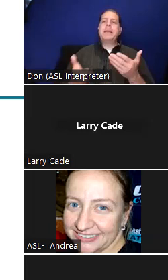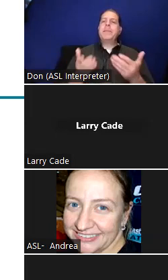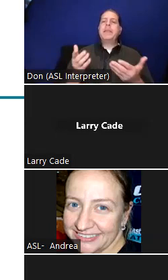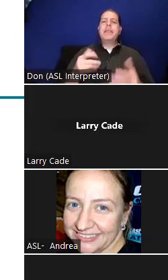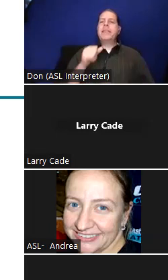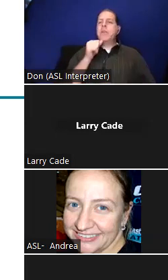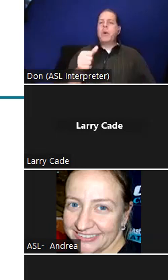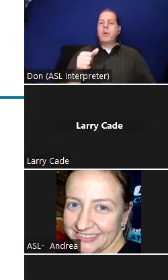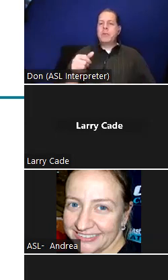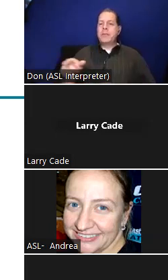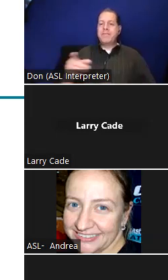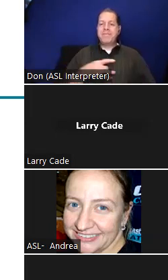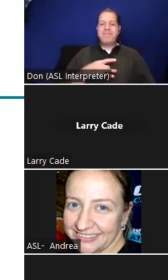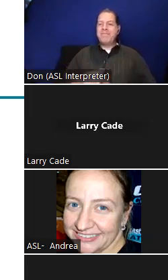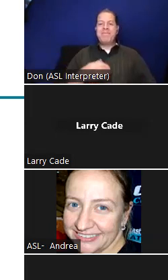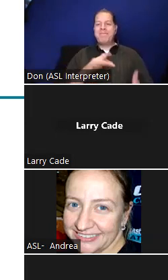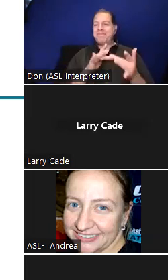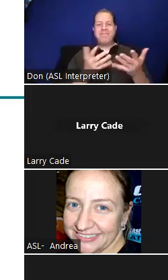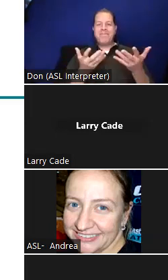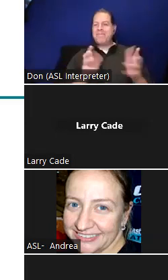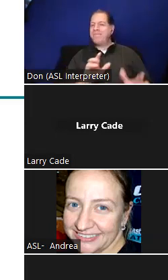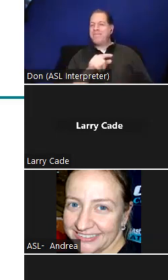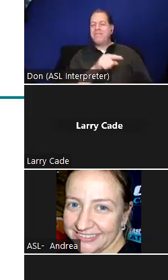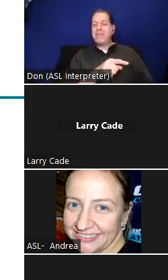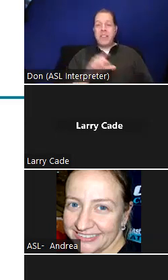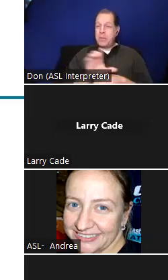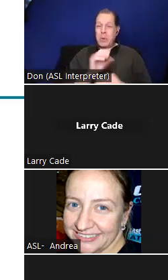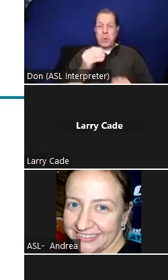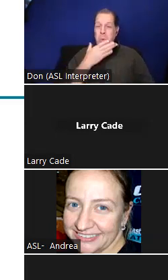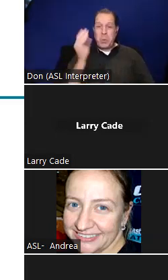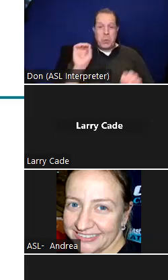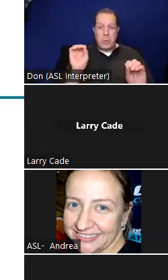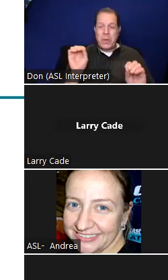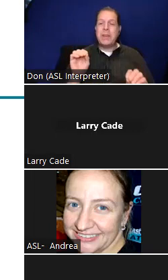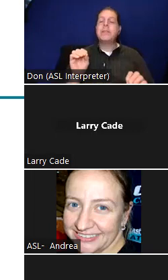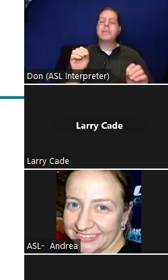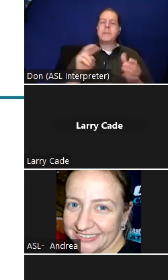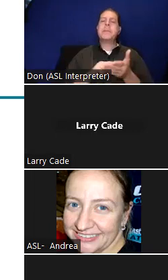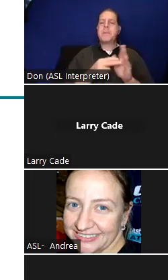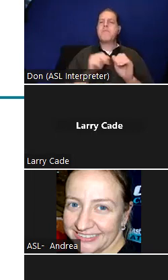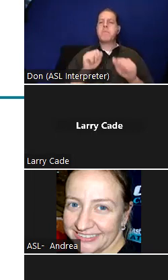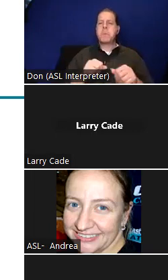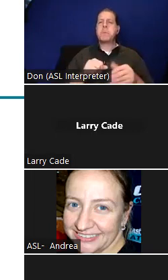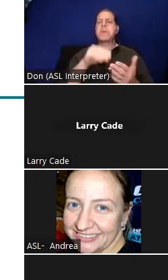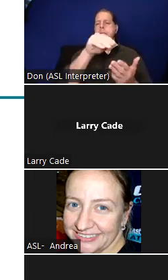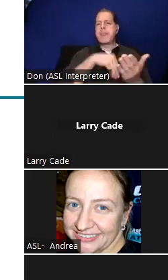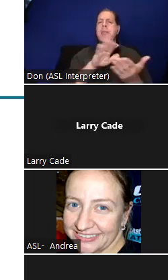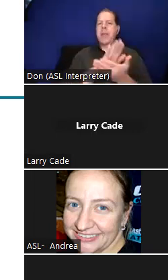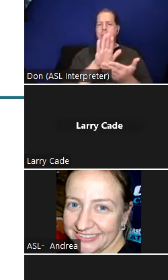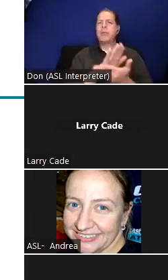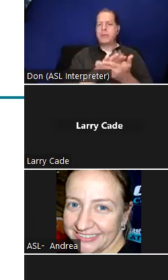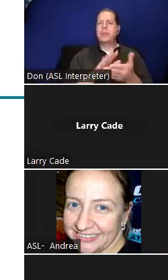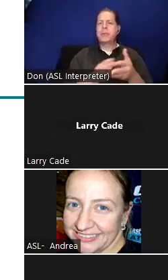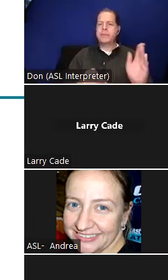don't, like the idea of going online, they don't have a computer at home, something like that, they can certainly complete a paper enrollment form. So